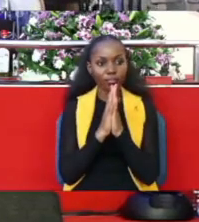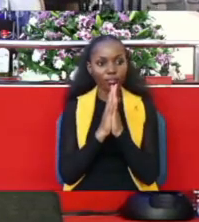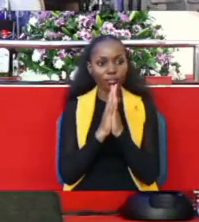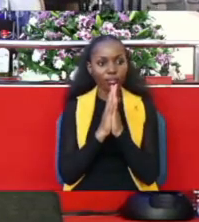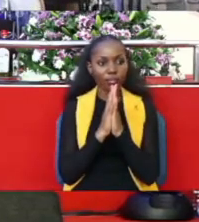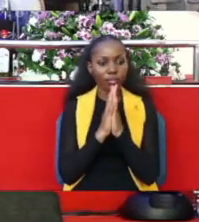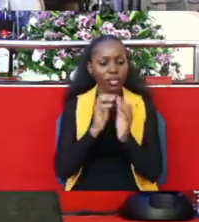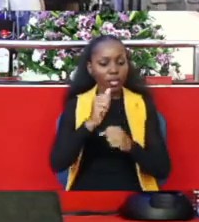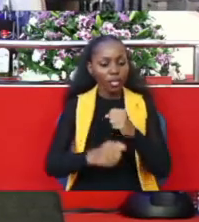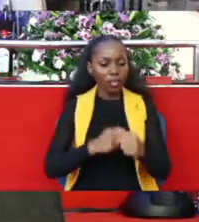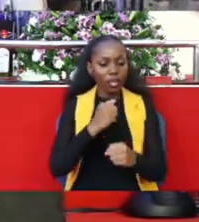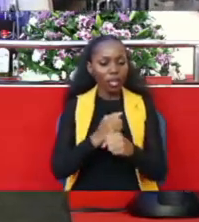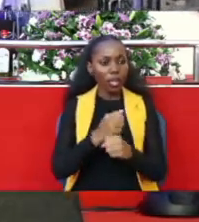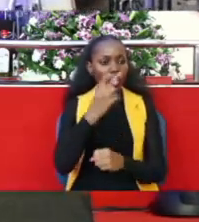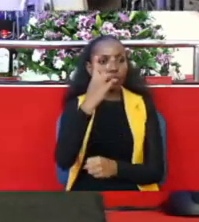year